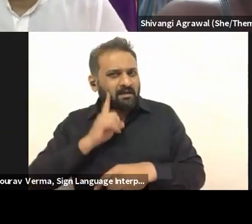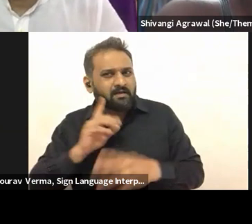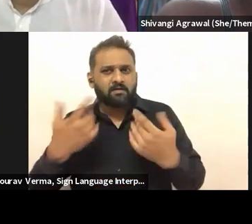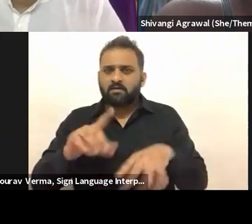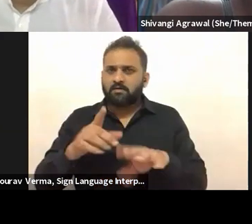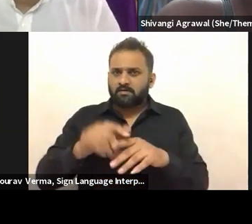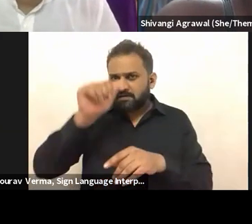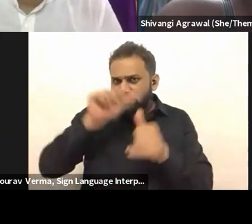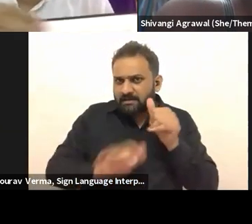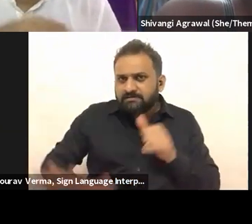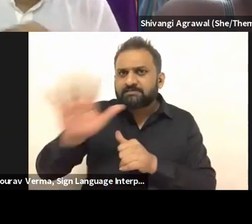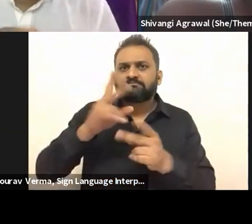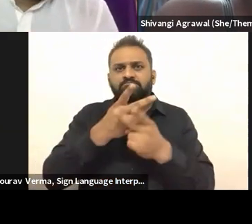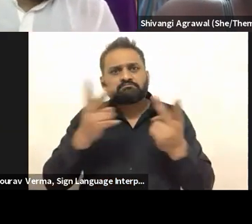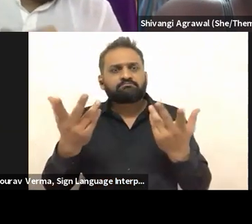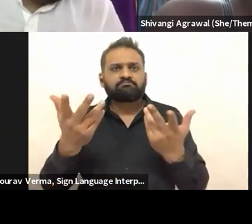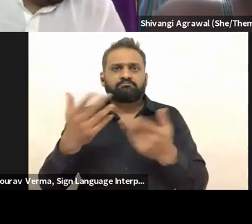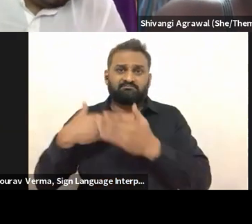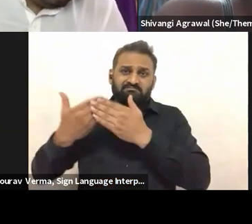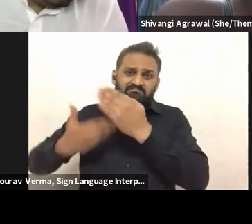our histories and our